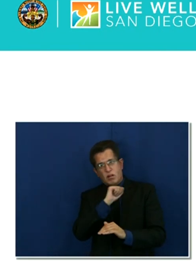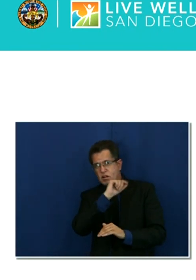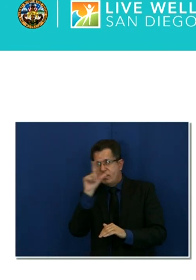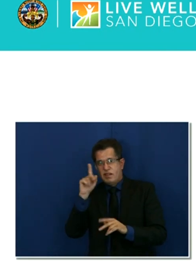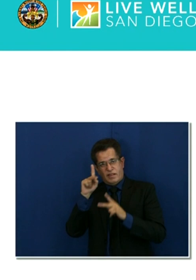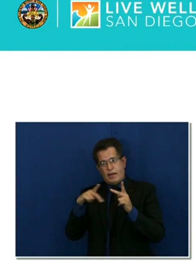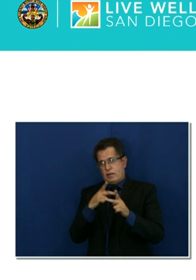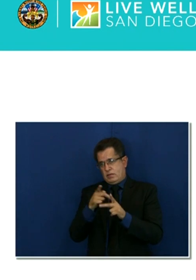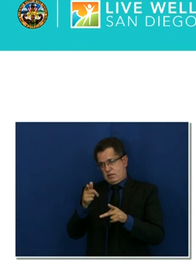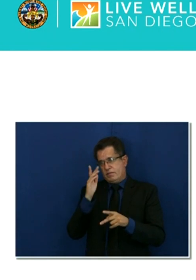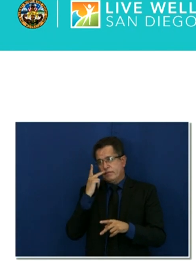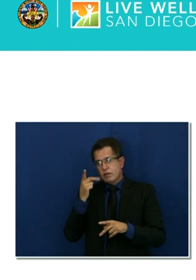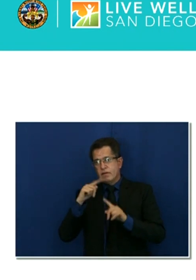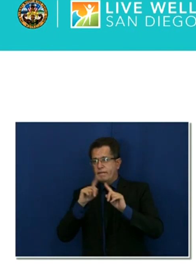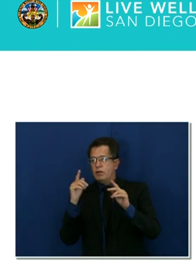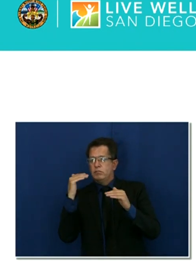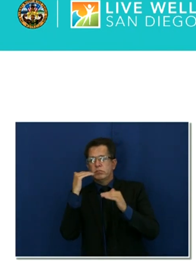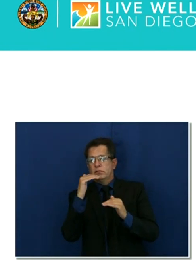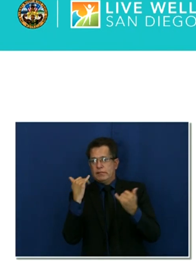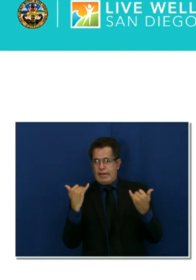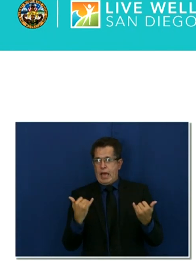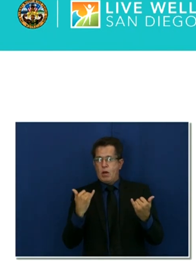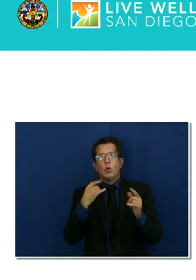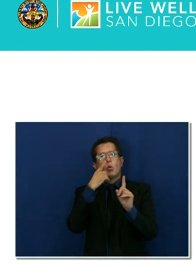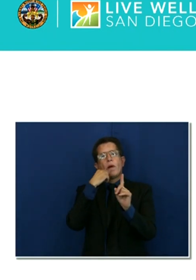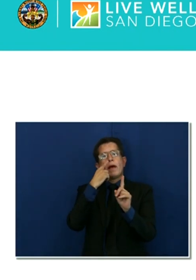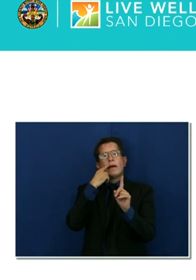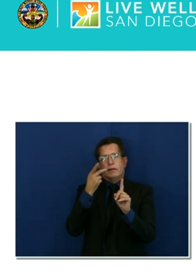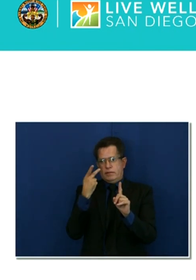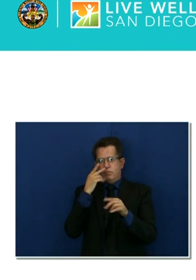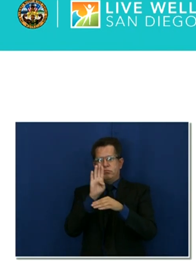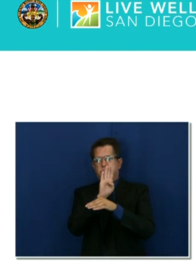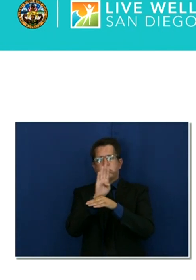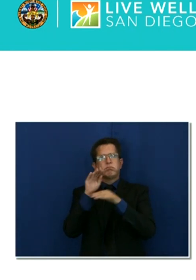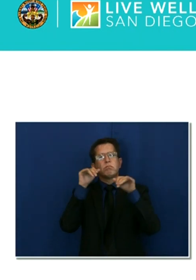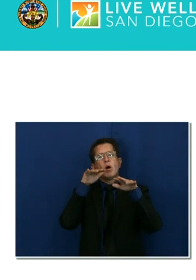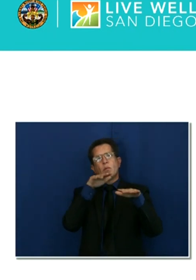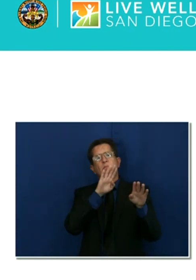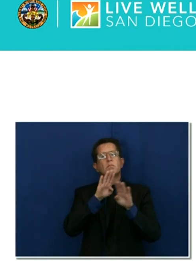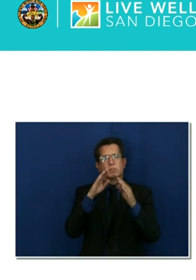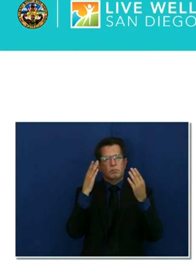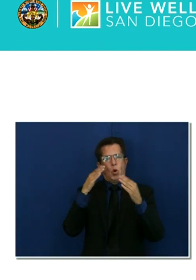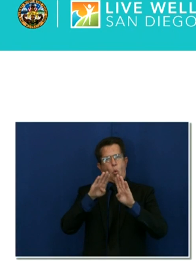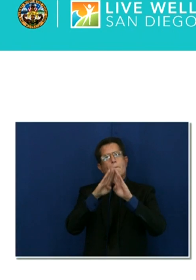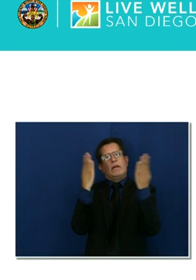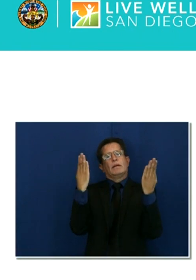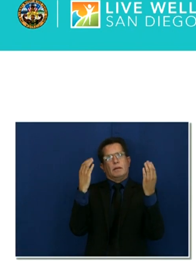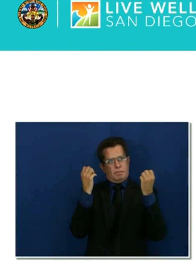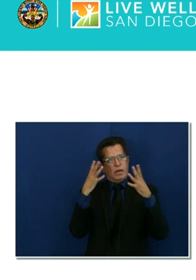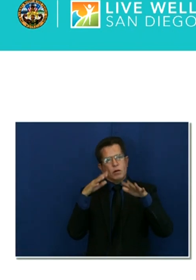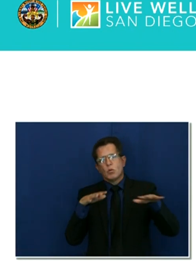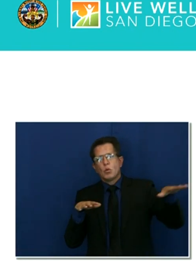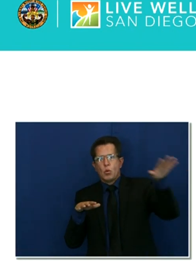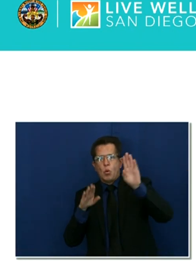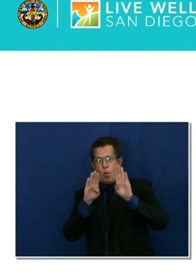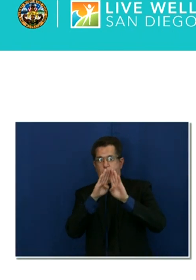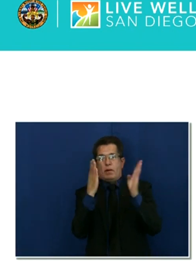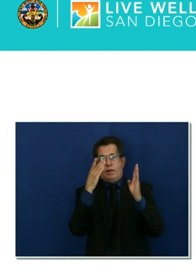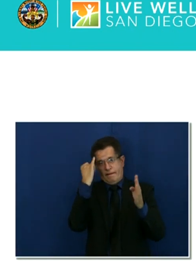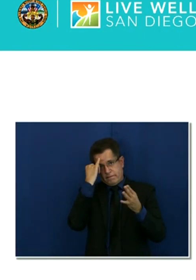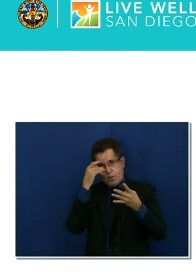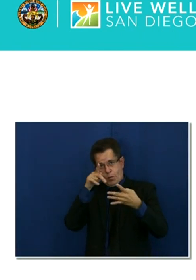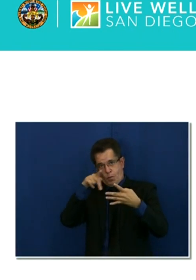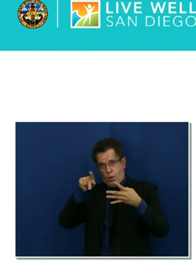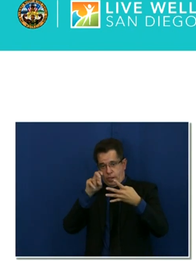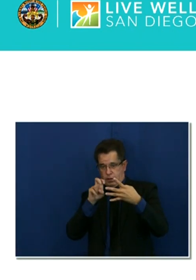various sectors. Currently, being in the red tier with more sectors open, but we would move